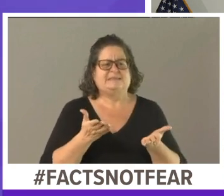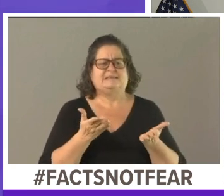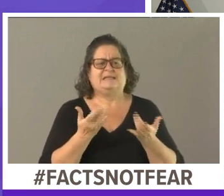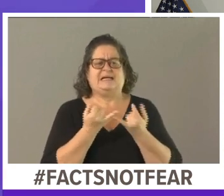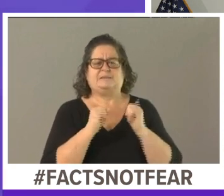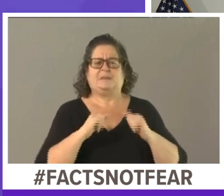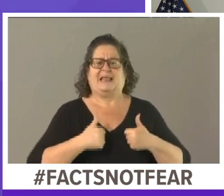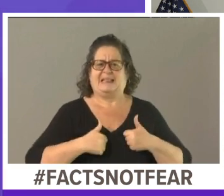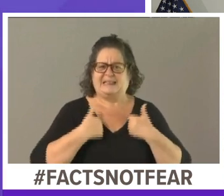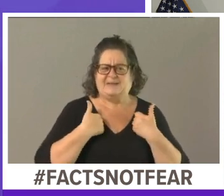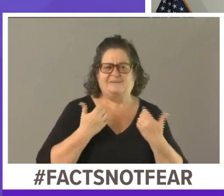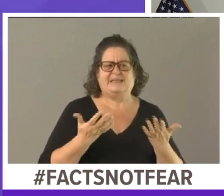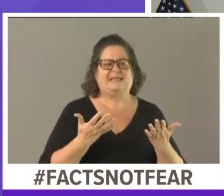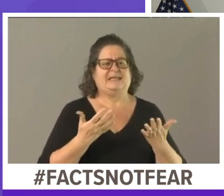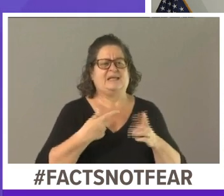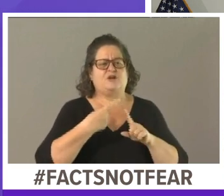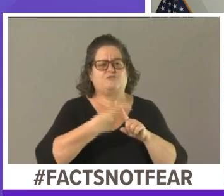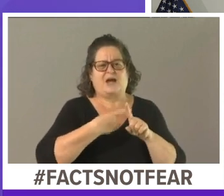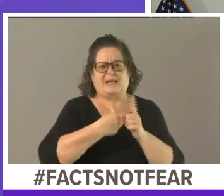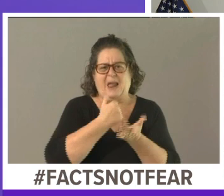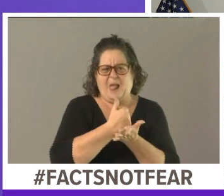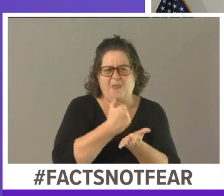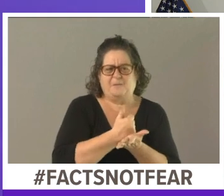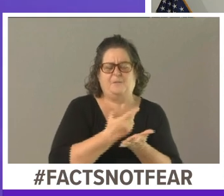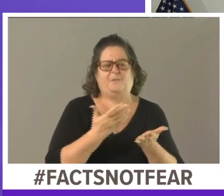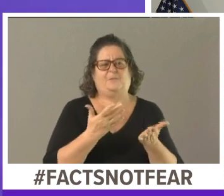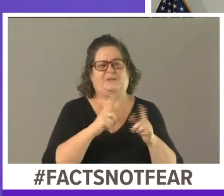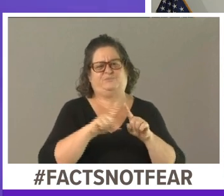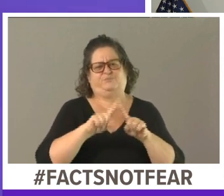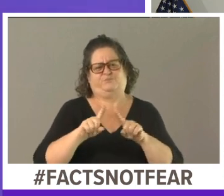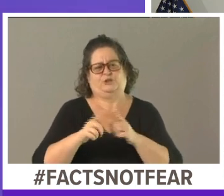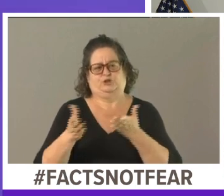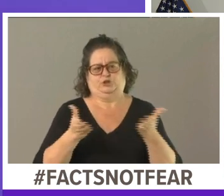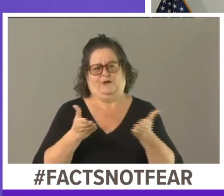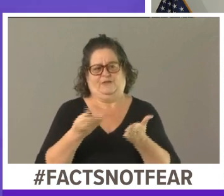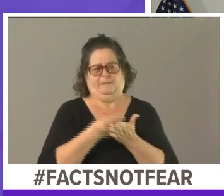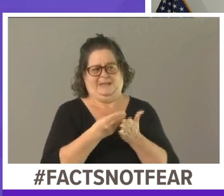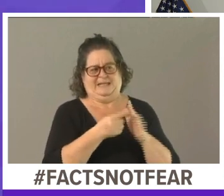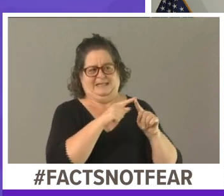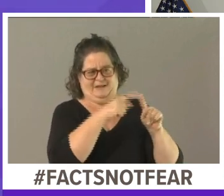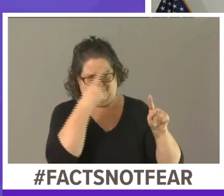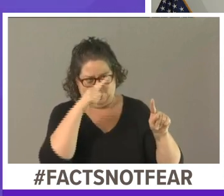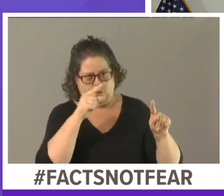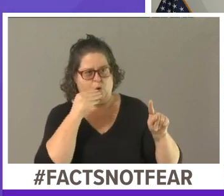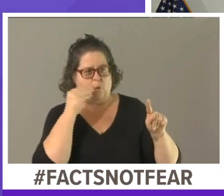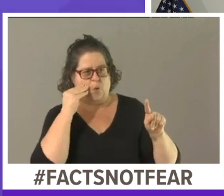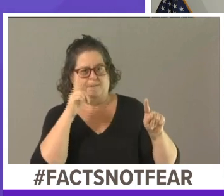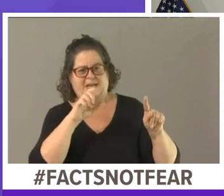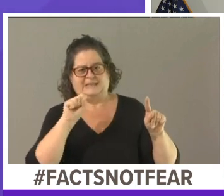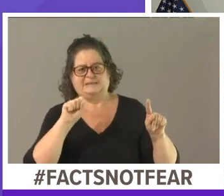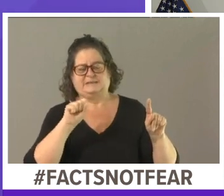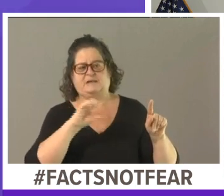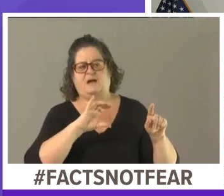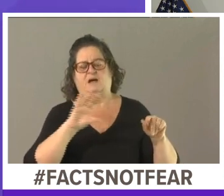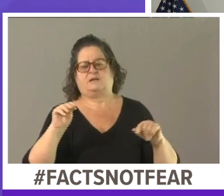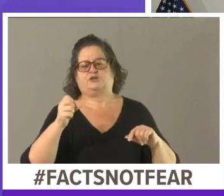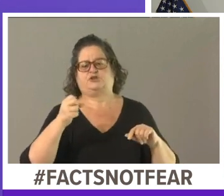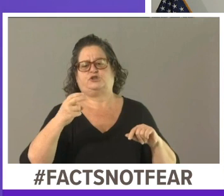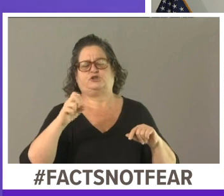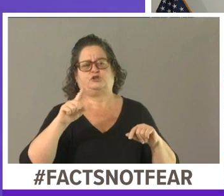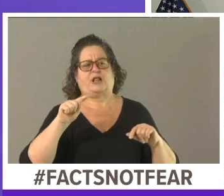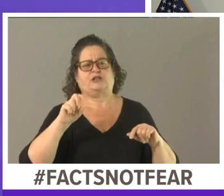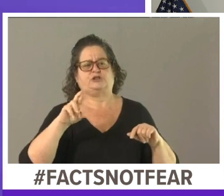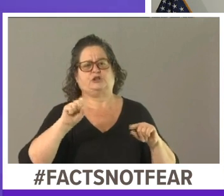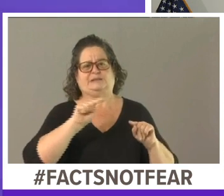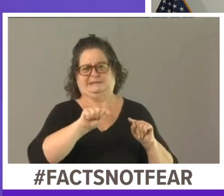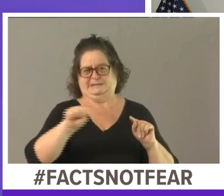provided $250,000 from Chicanos por la Causa, and I want to thank David Adami for the